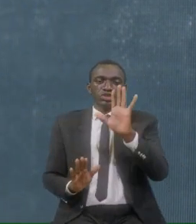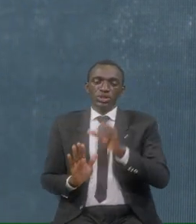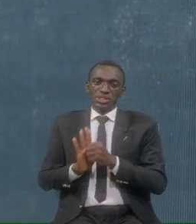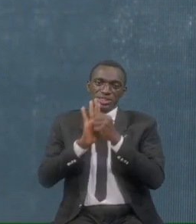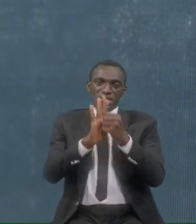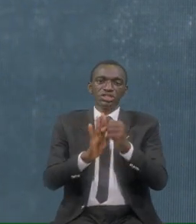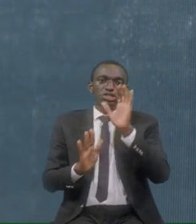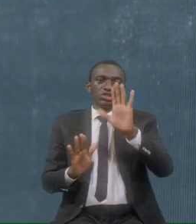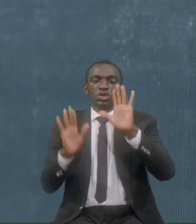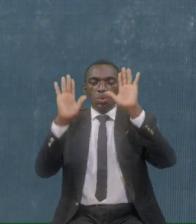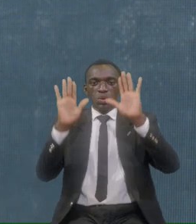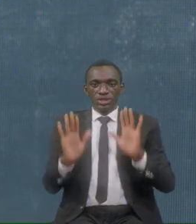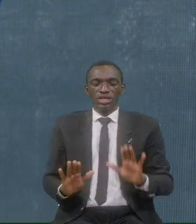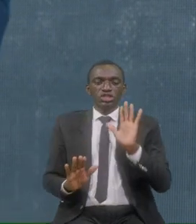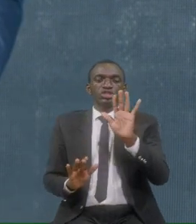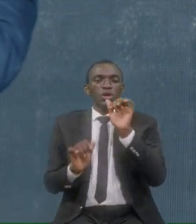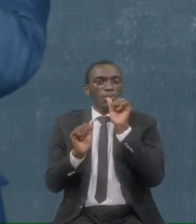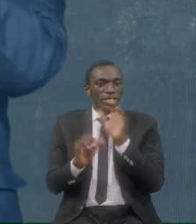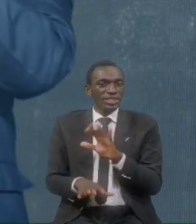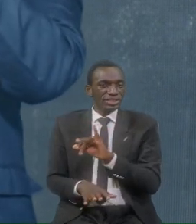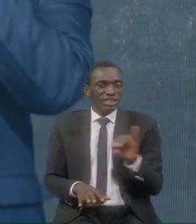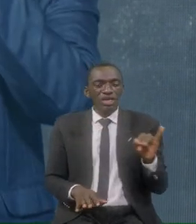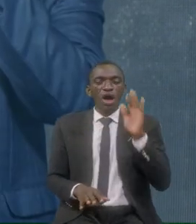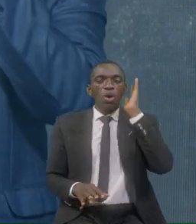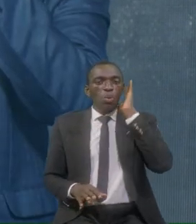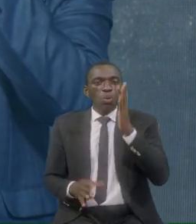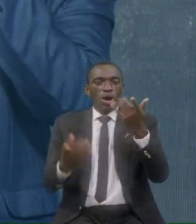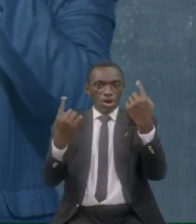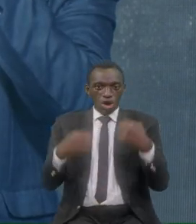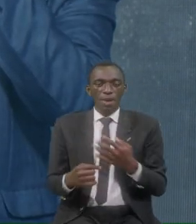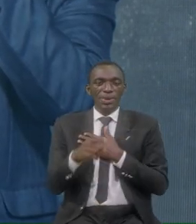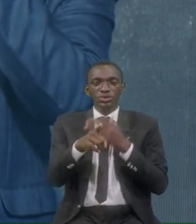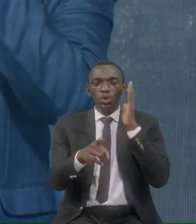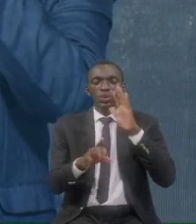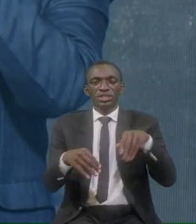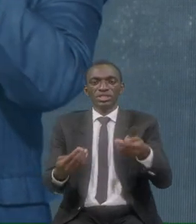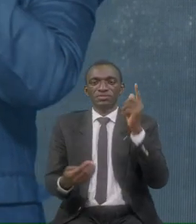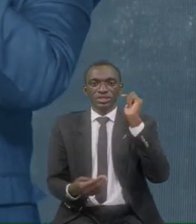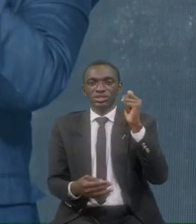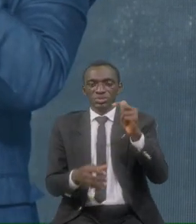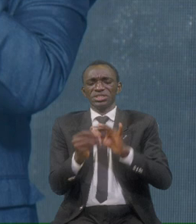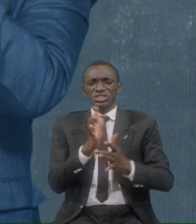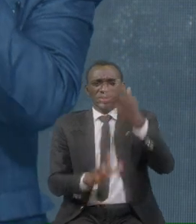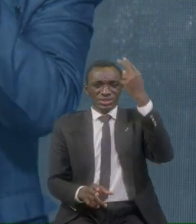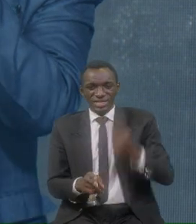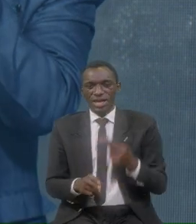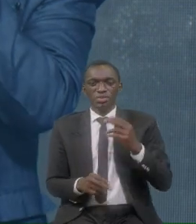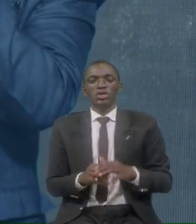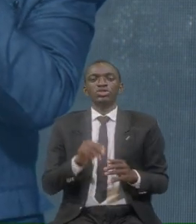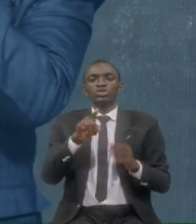your blessing will come and you will give testimony. I say you will give